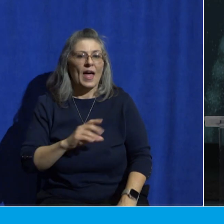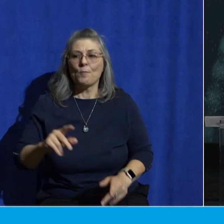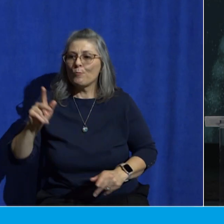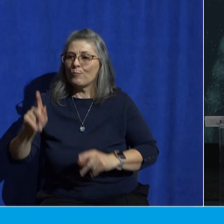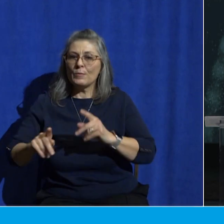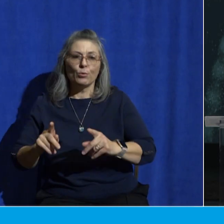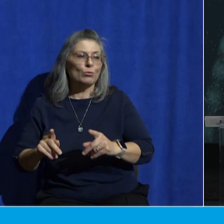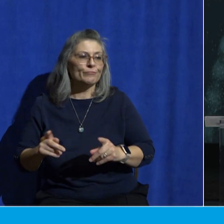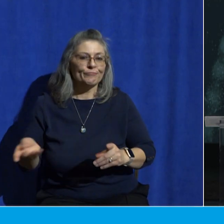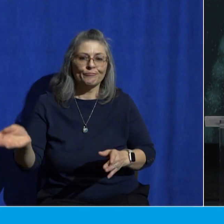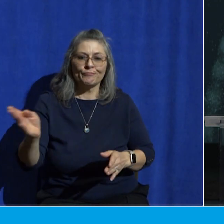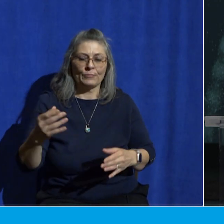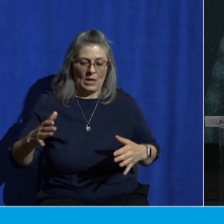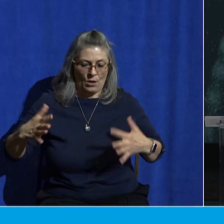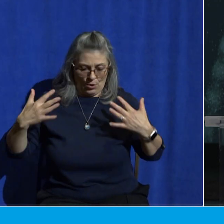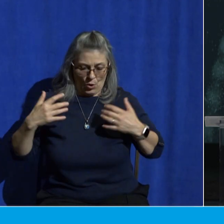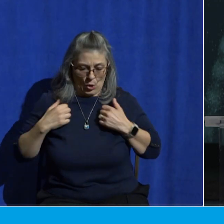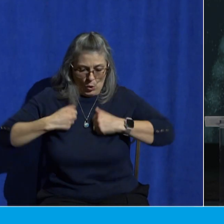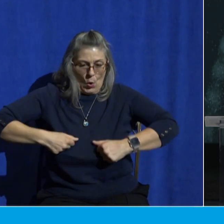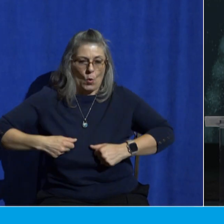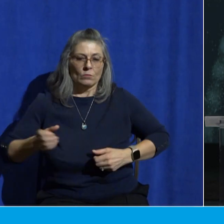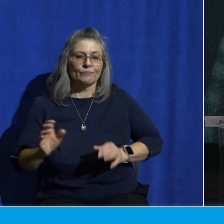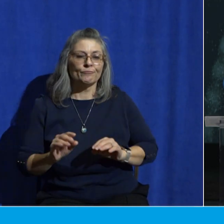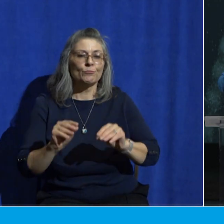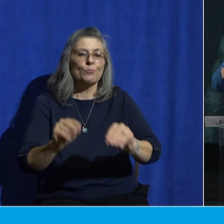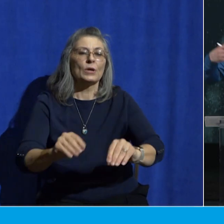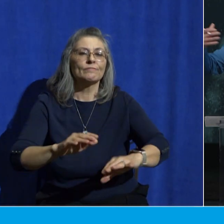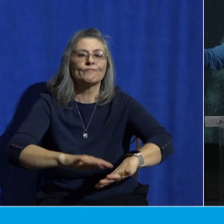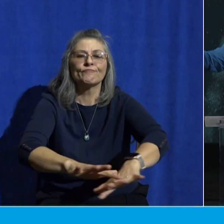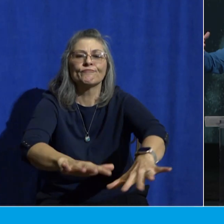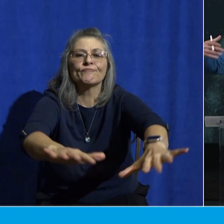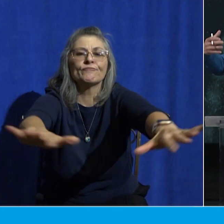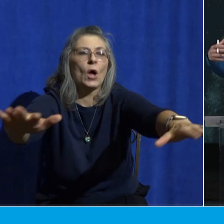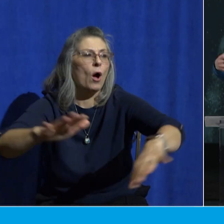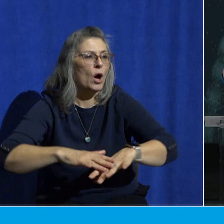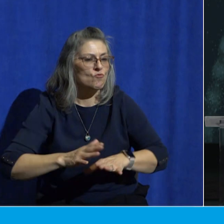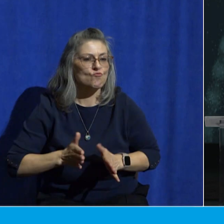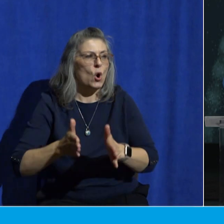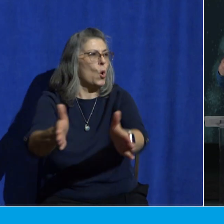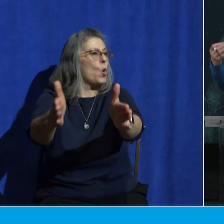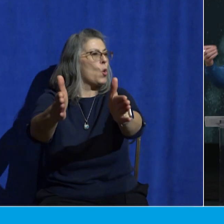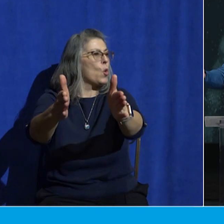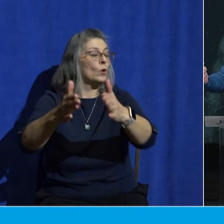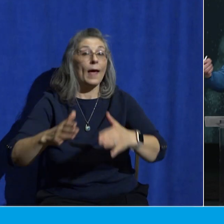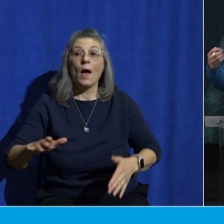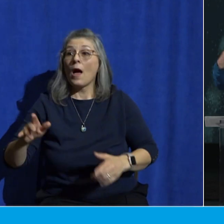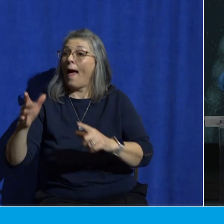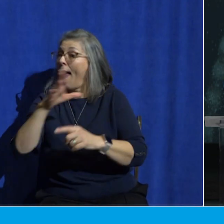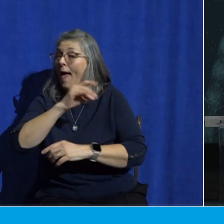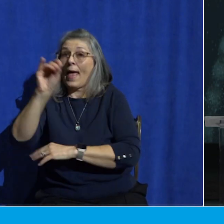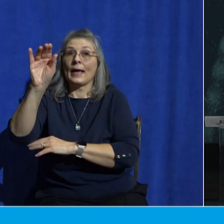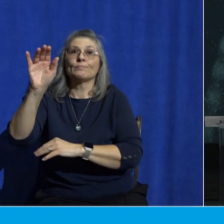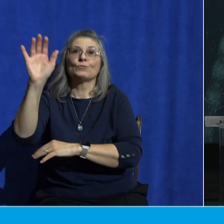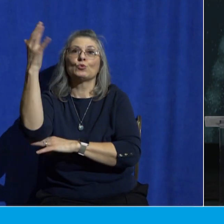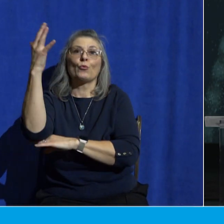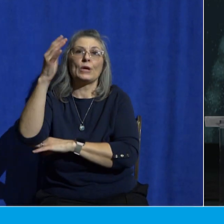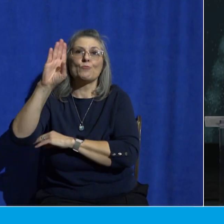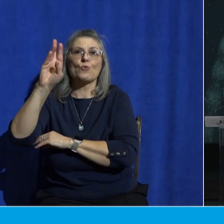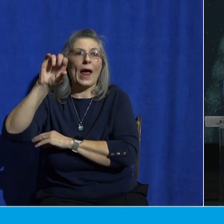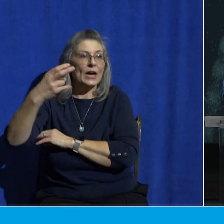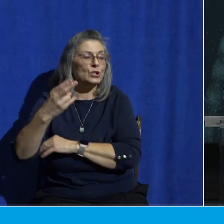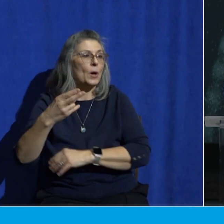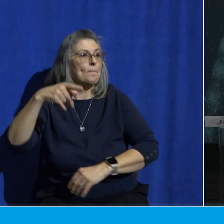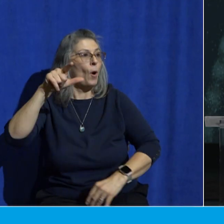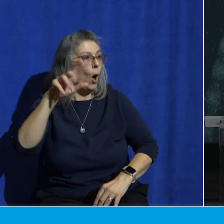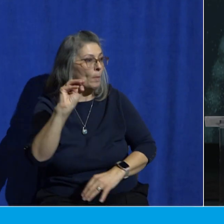spread leafy branches. John 12 tells us they were branches of palm trees.